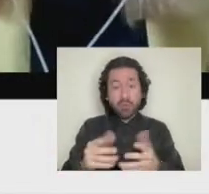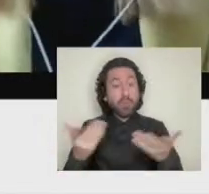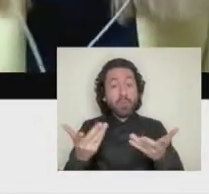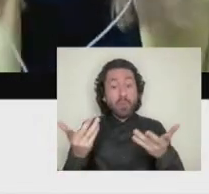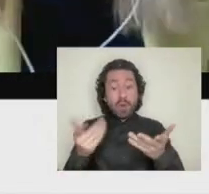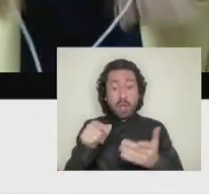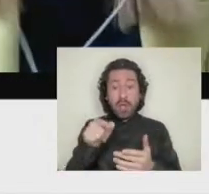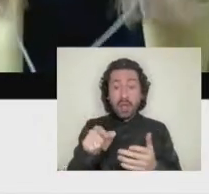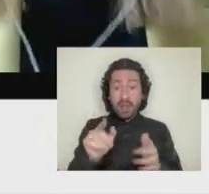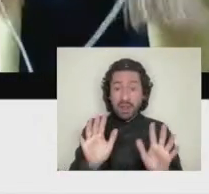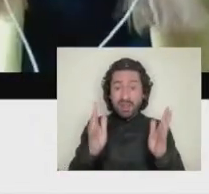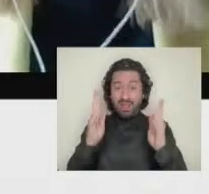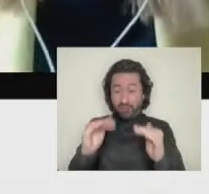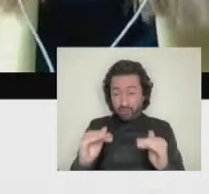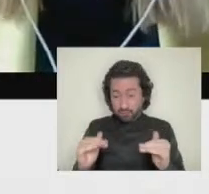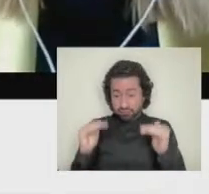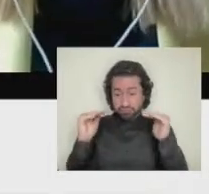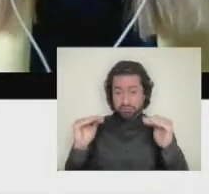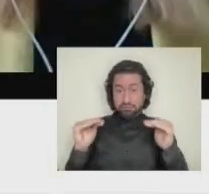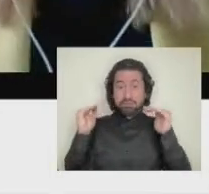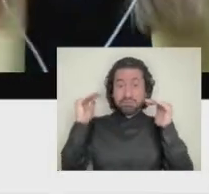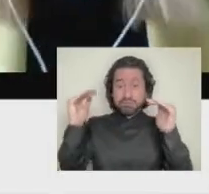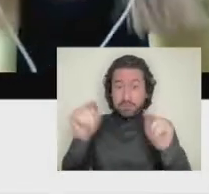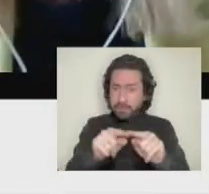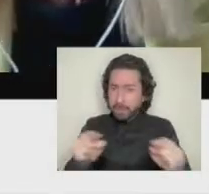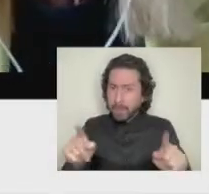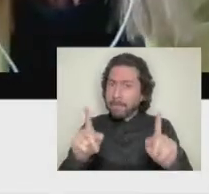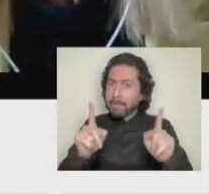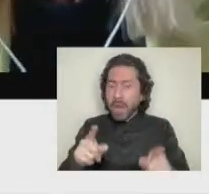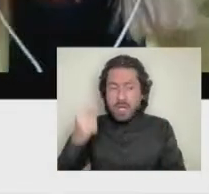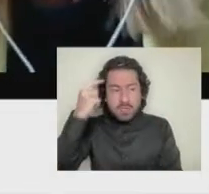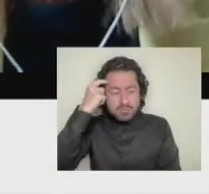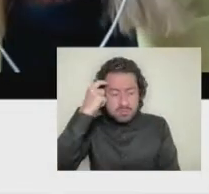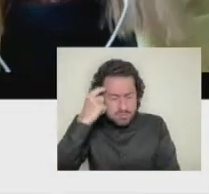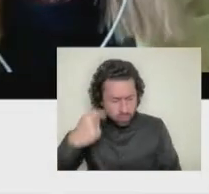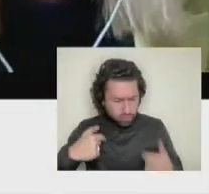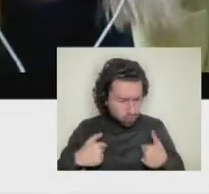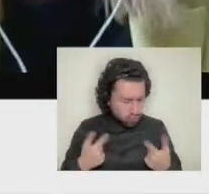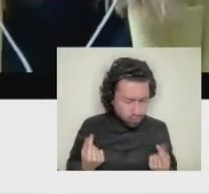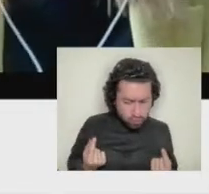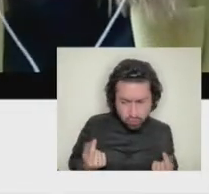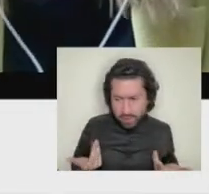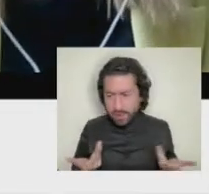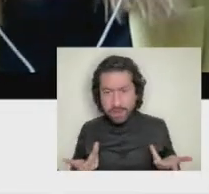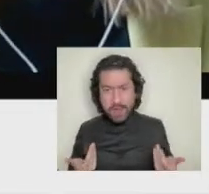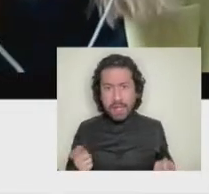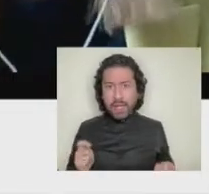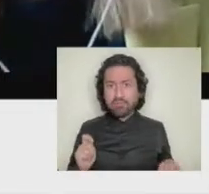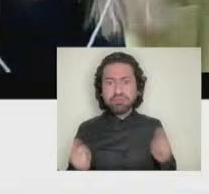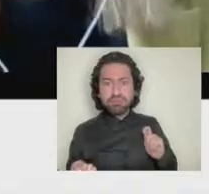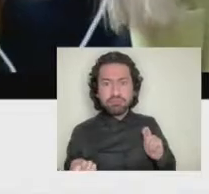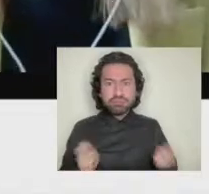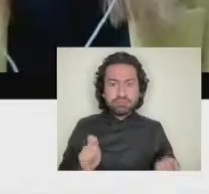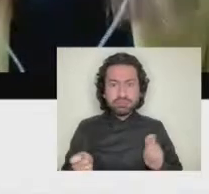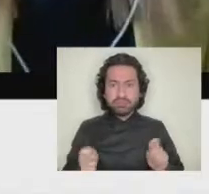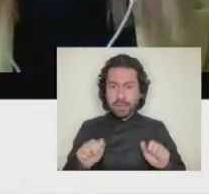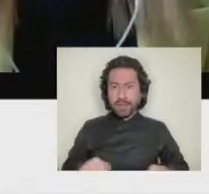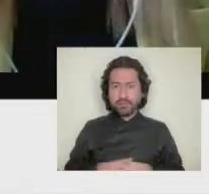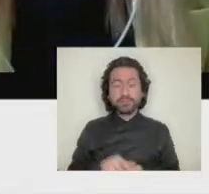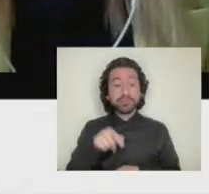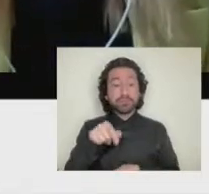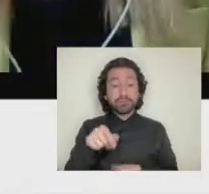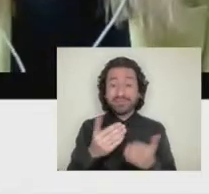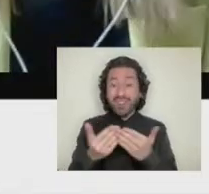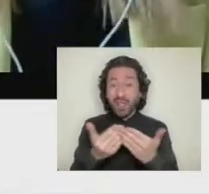herself, because throughout the professional labor life we'll try that student, we need to